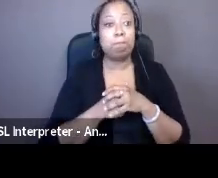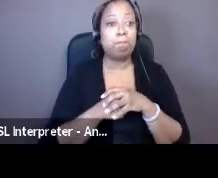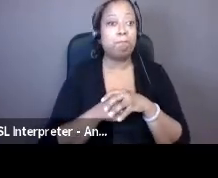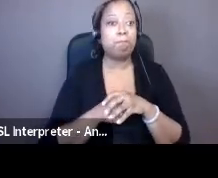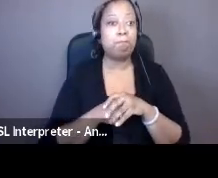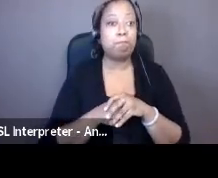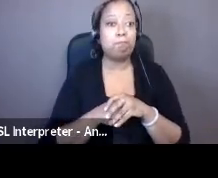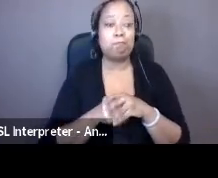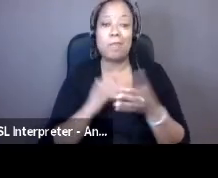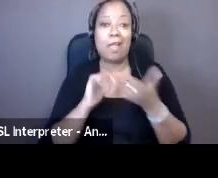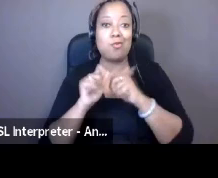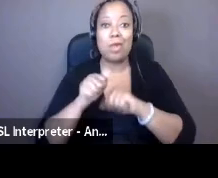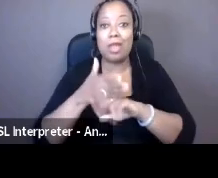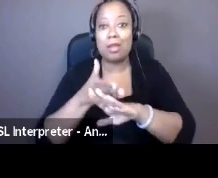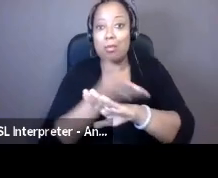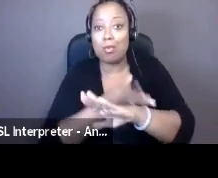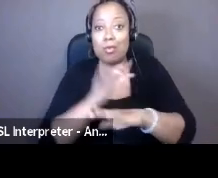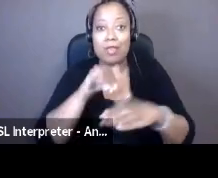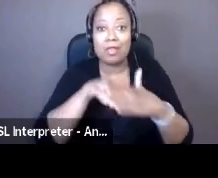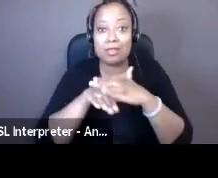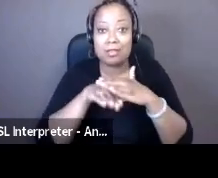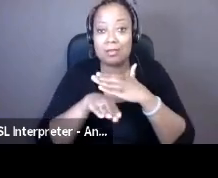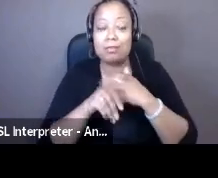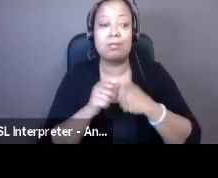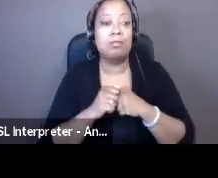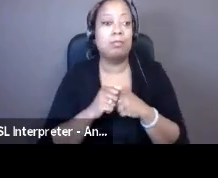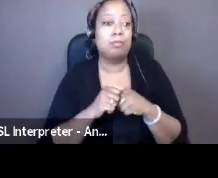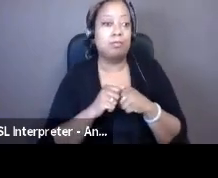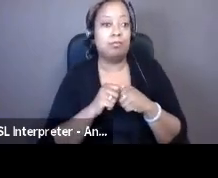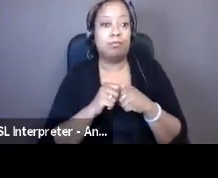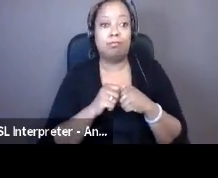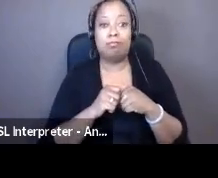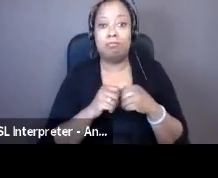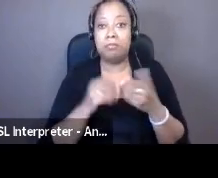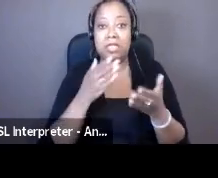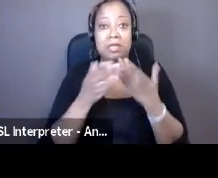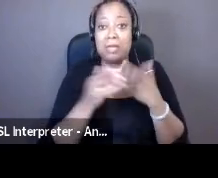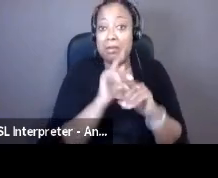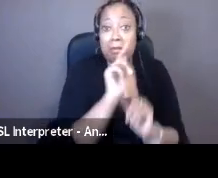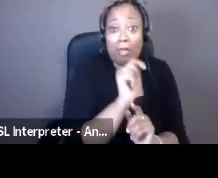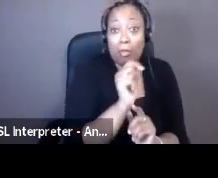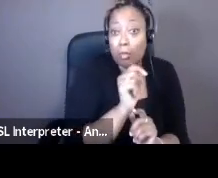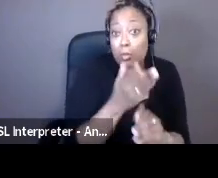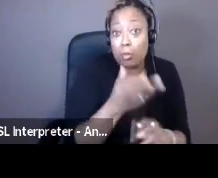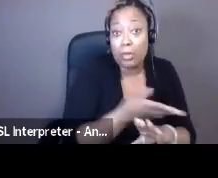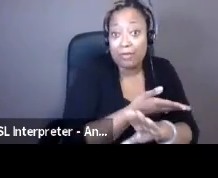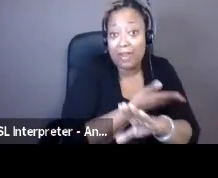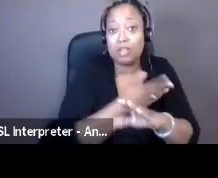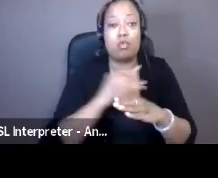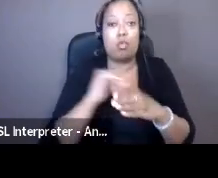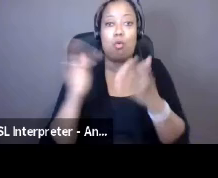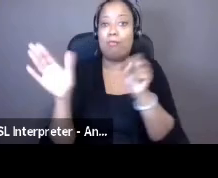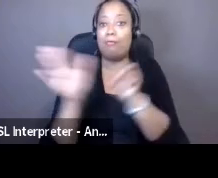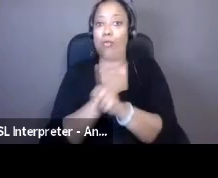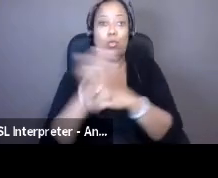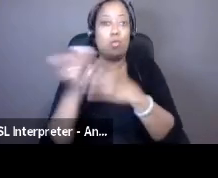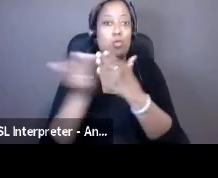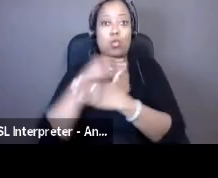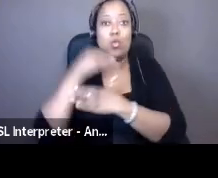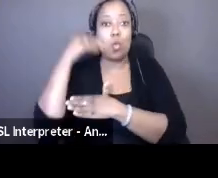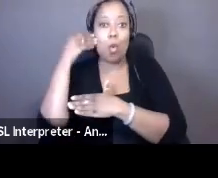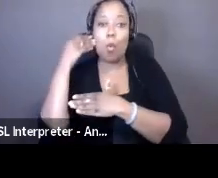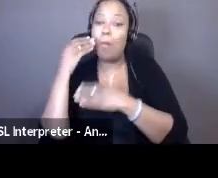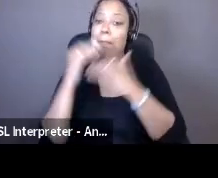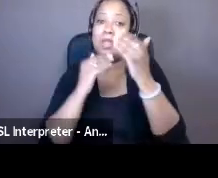to improve accessibility throughout the home, whether it's just a bathroom renovation or you're building a new home, anything in between.